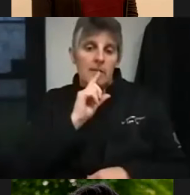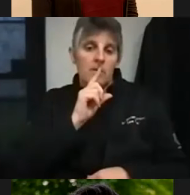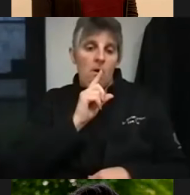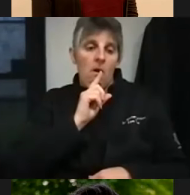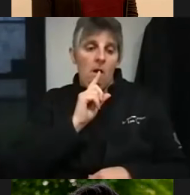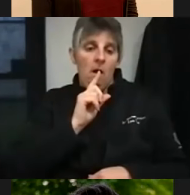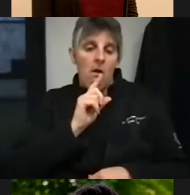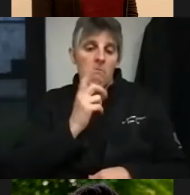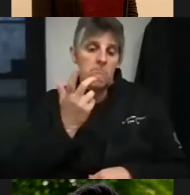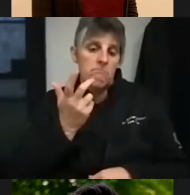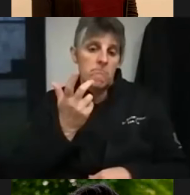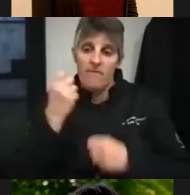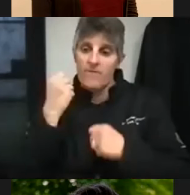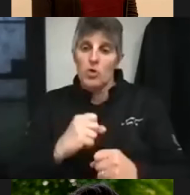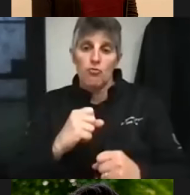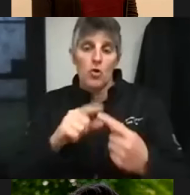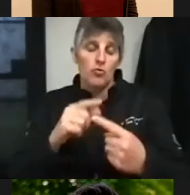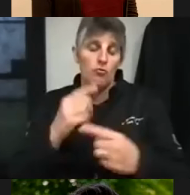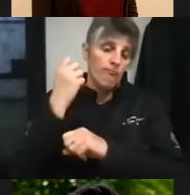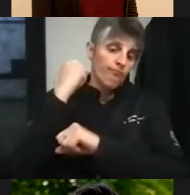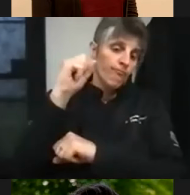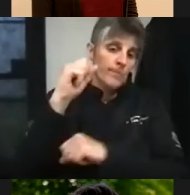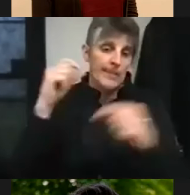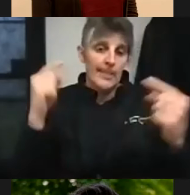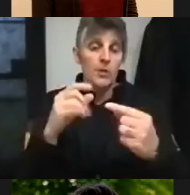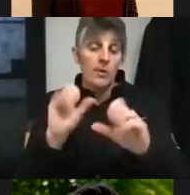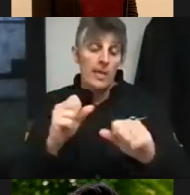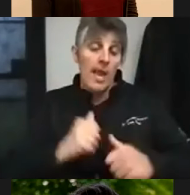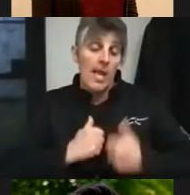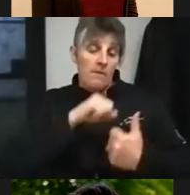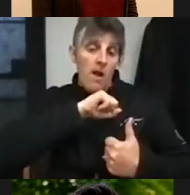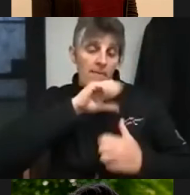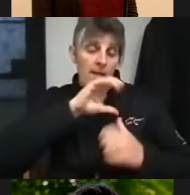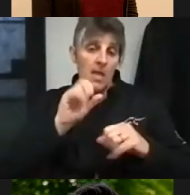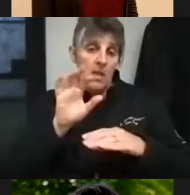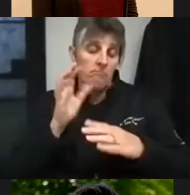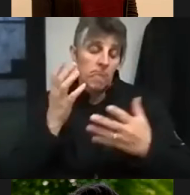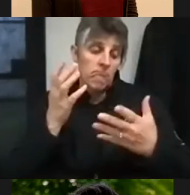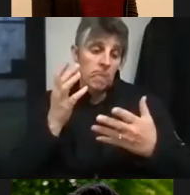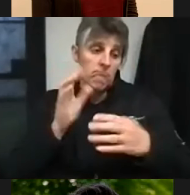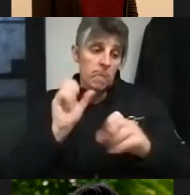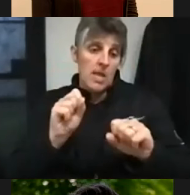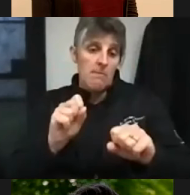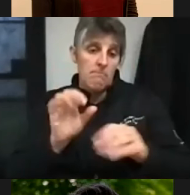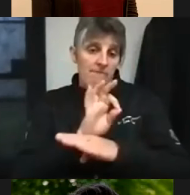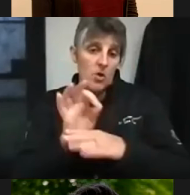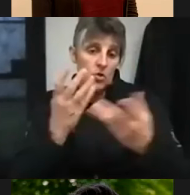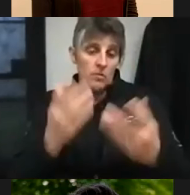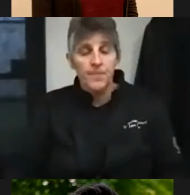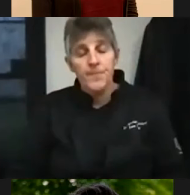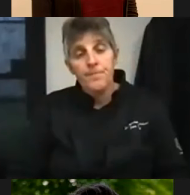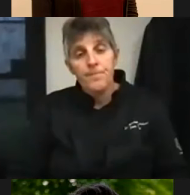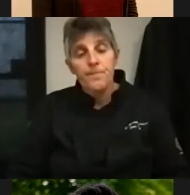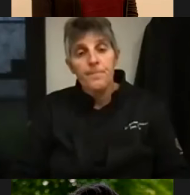are being very strong to resist the injury, so they can survive and they can they can be functional.